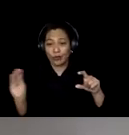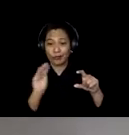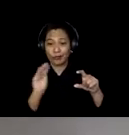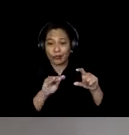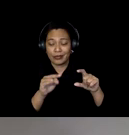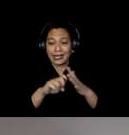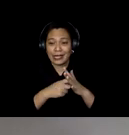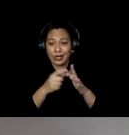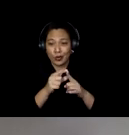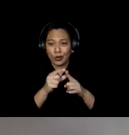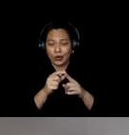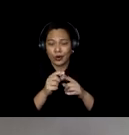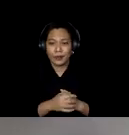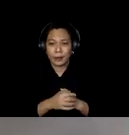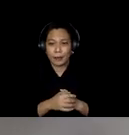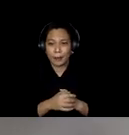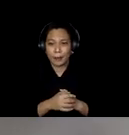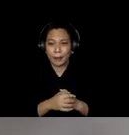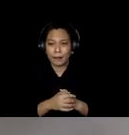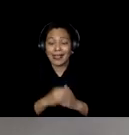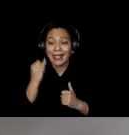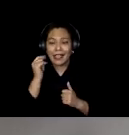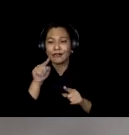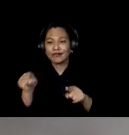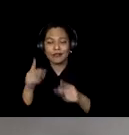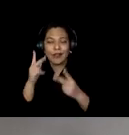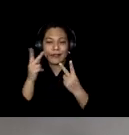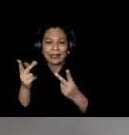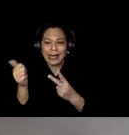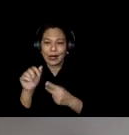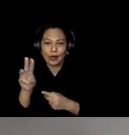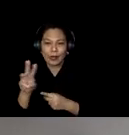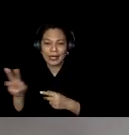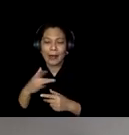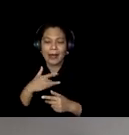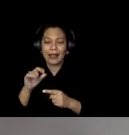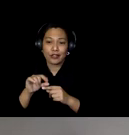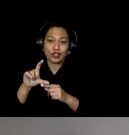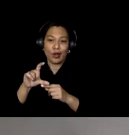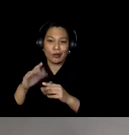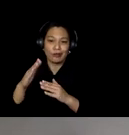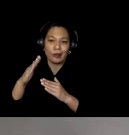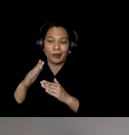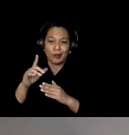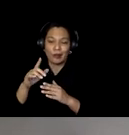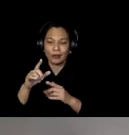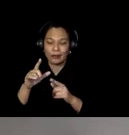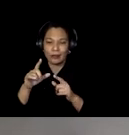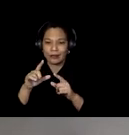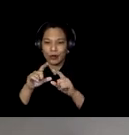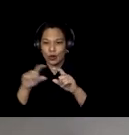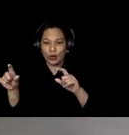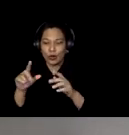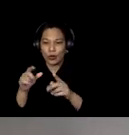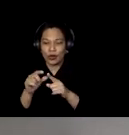Usually it's like the largest text. If you go on a web page, usually it's the largest text on the website. It's like the headline of